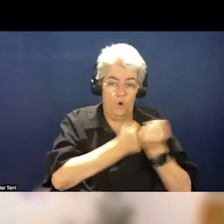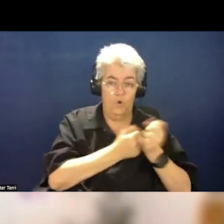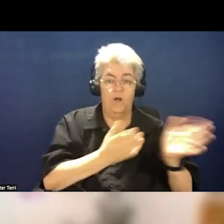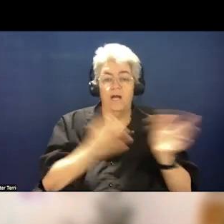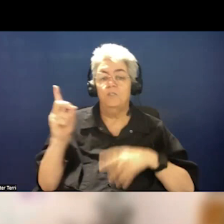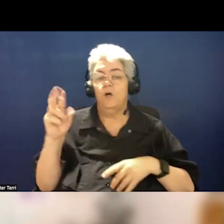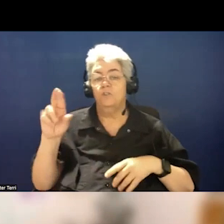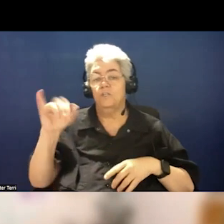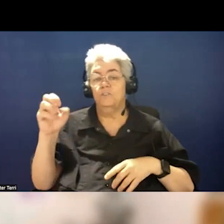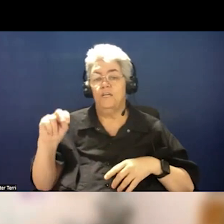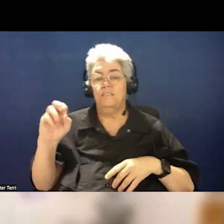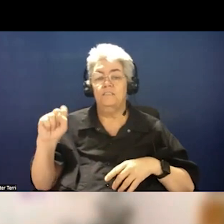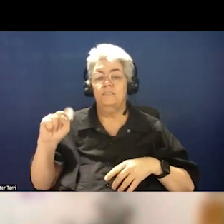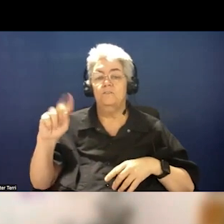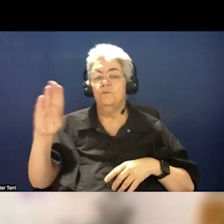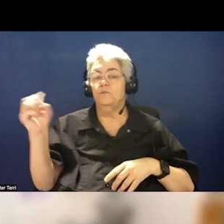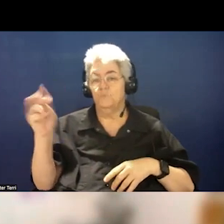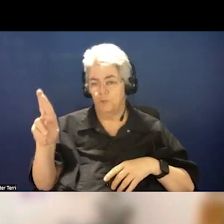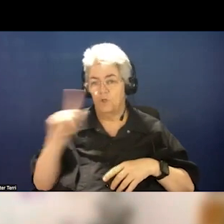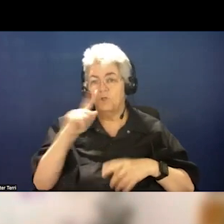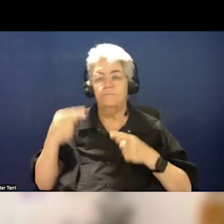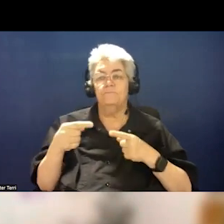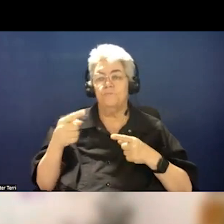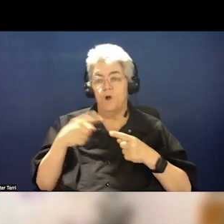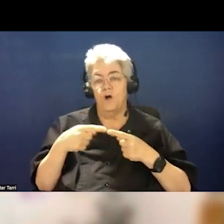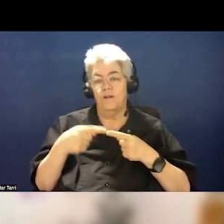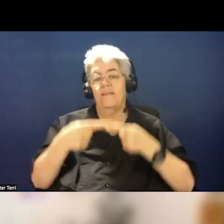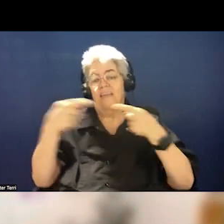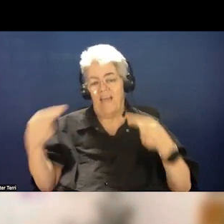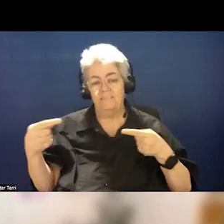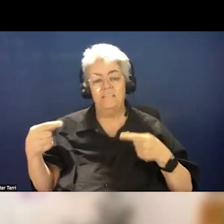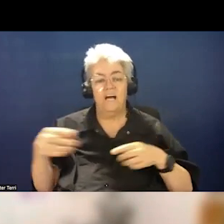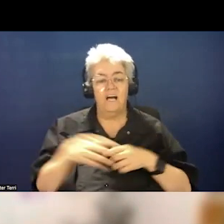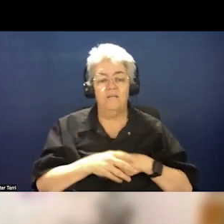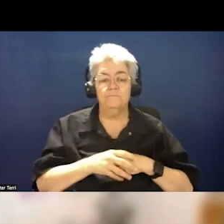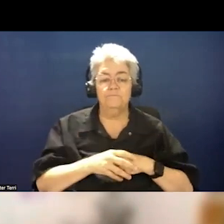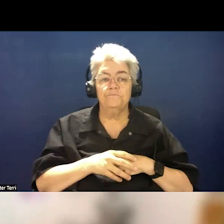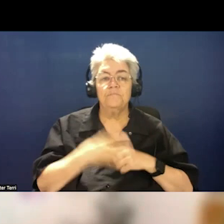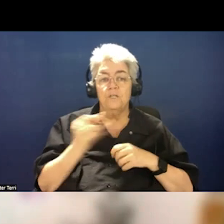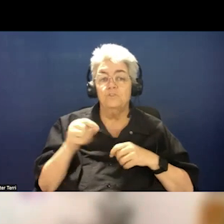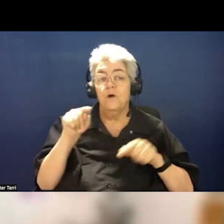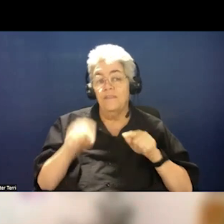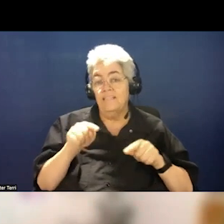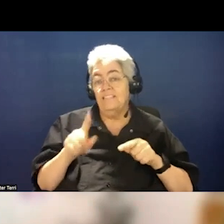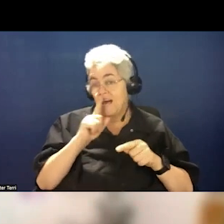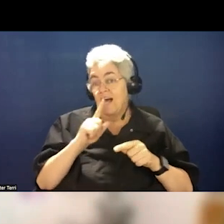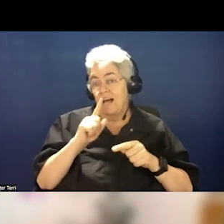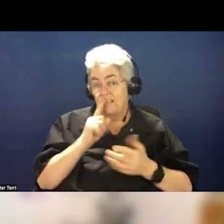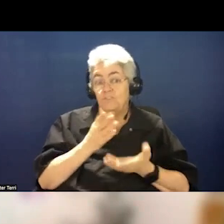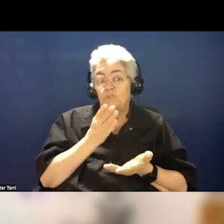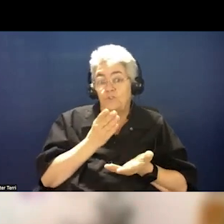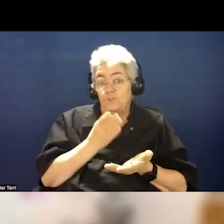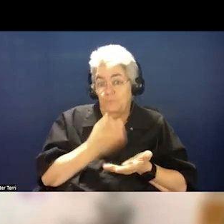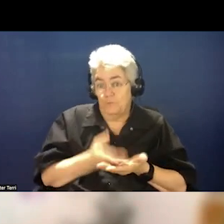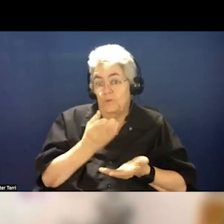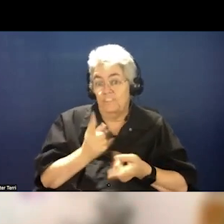Jen Stuber being on the side that is anti. So this is something that has proven itself already to be